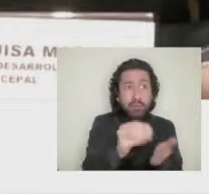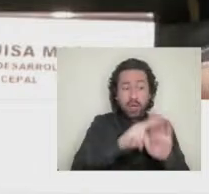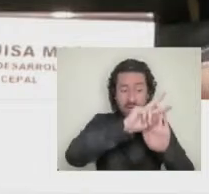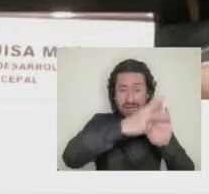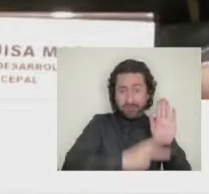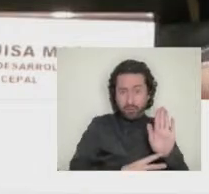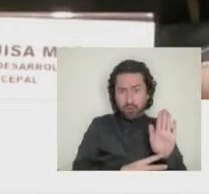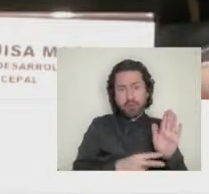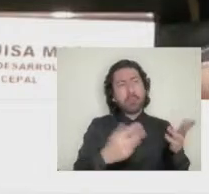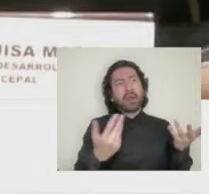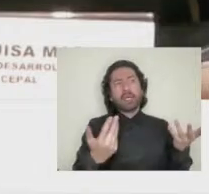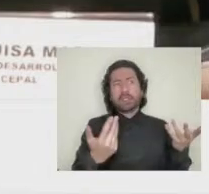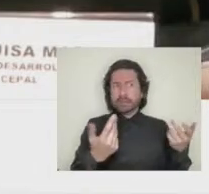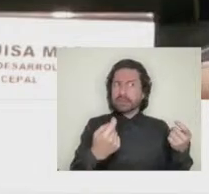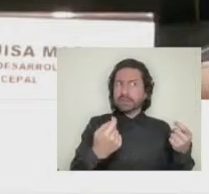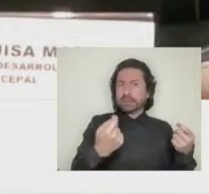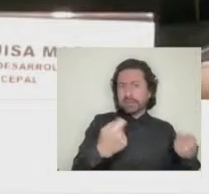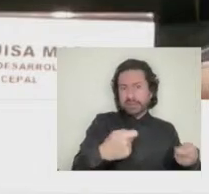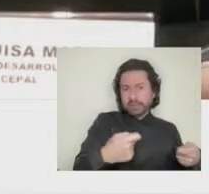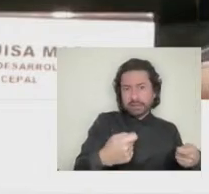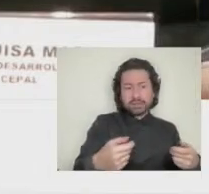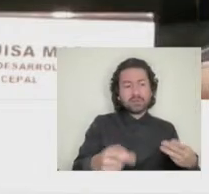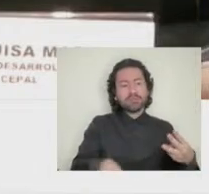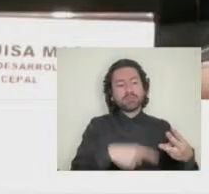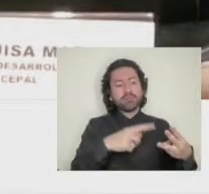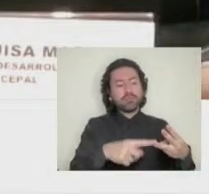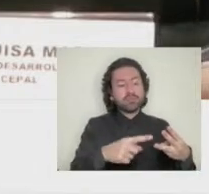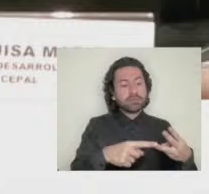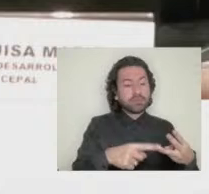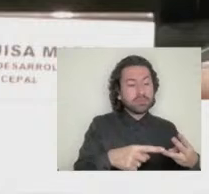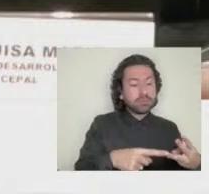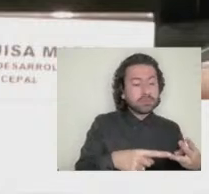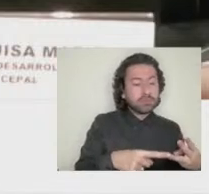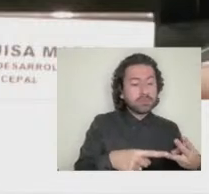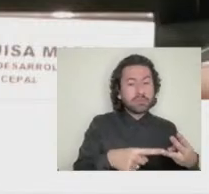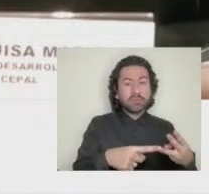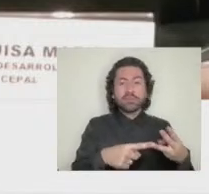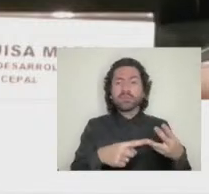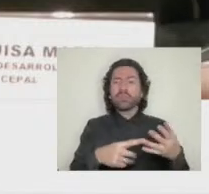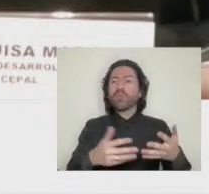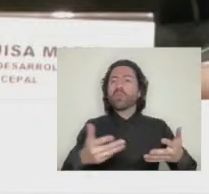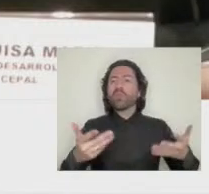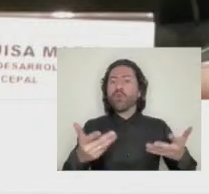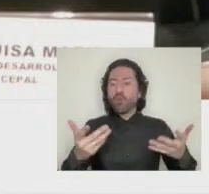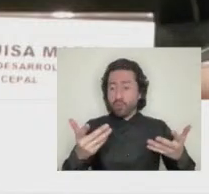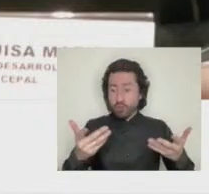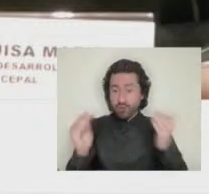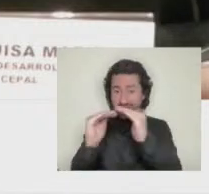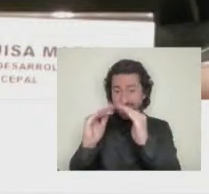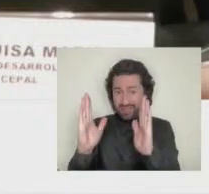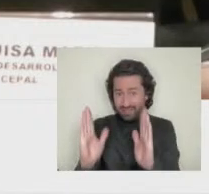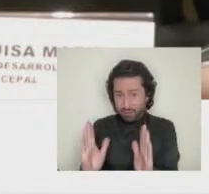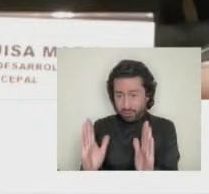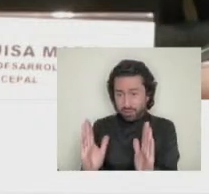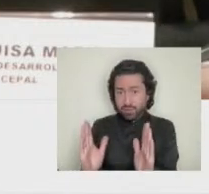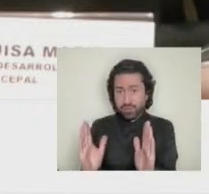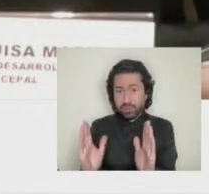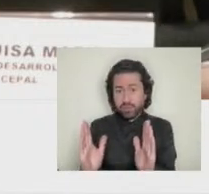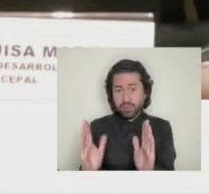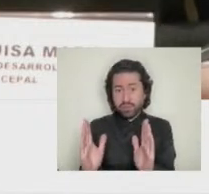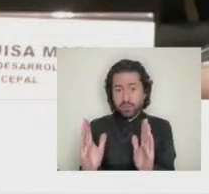of the reforms and its financial sustainability, the institutional dimension in the sense that to what extent does